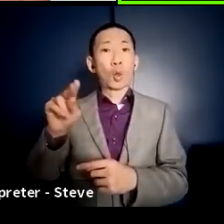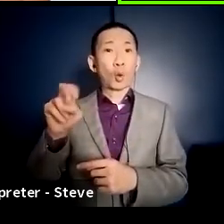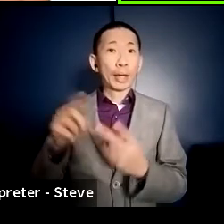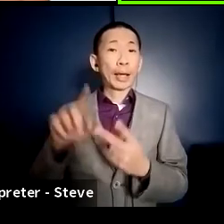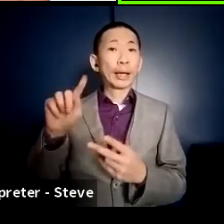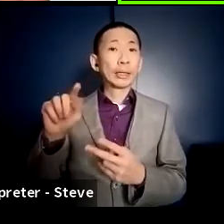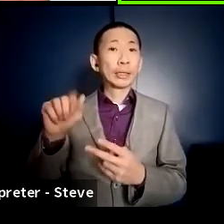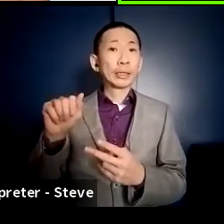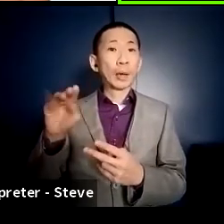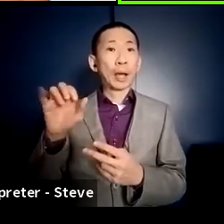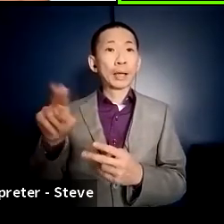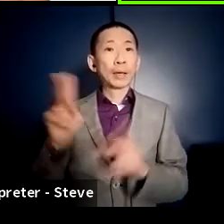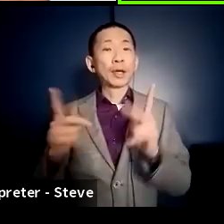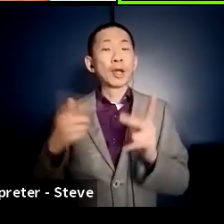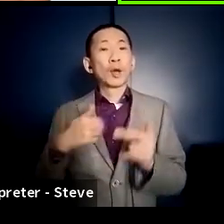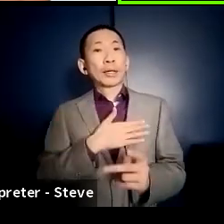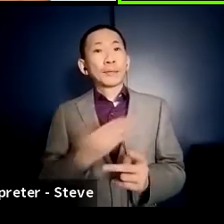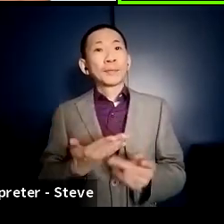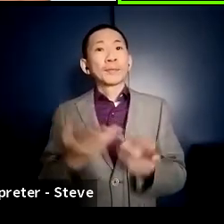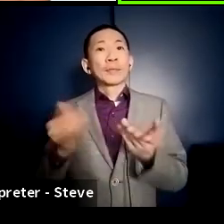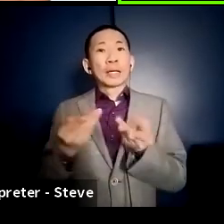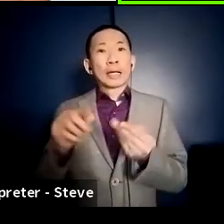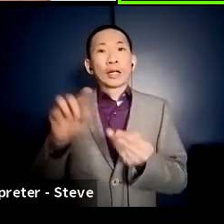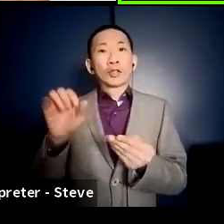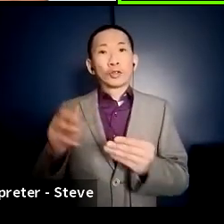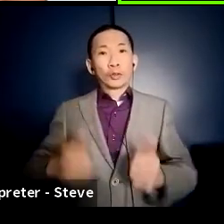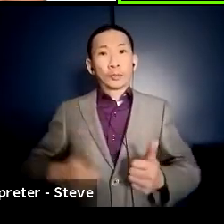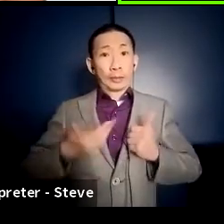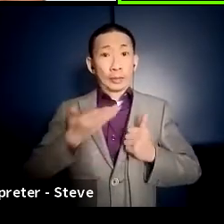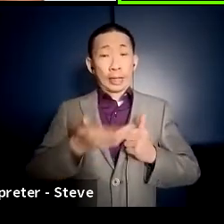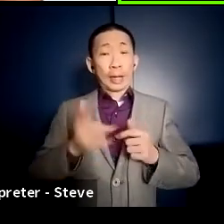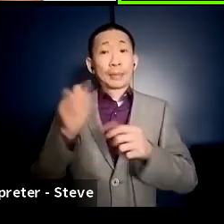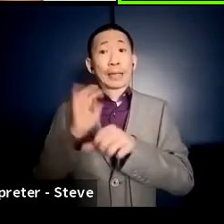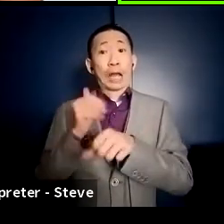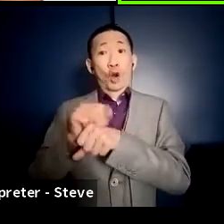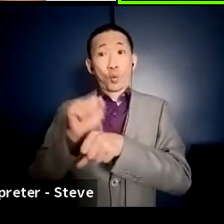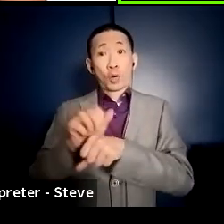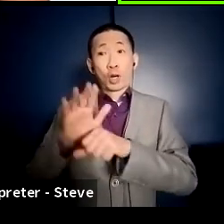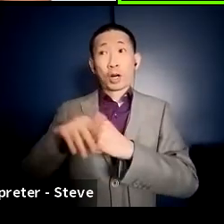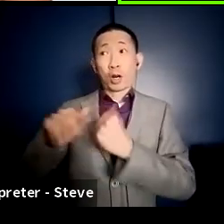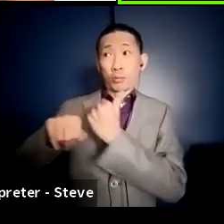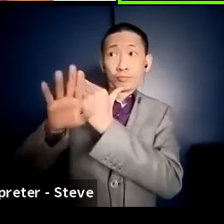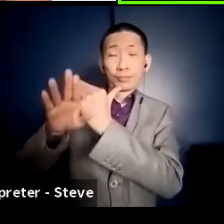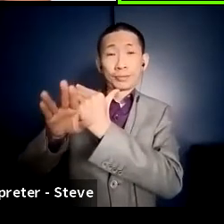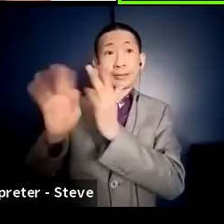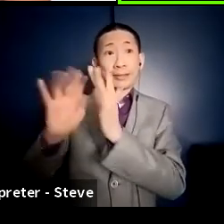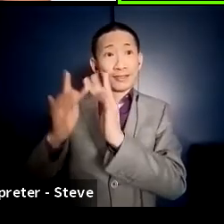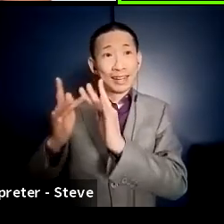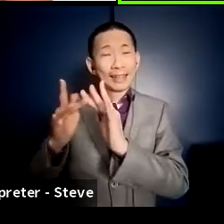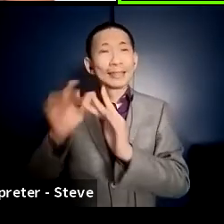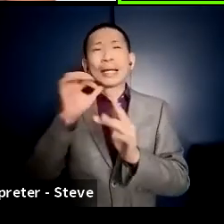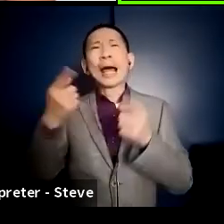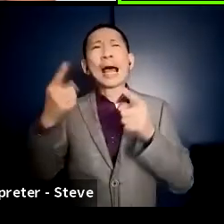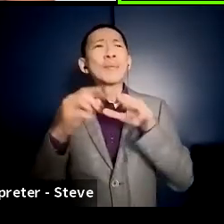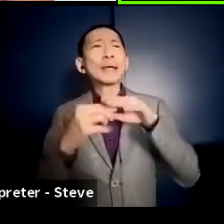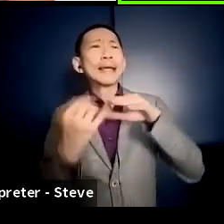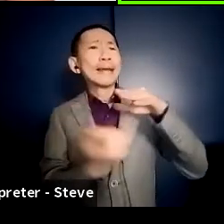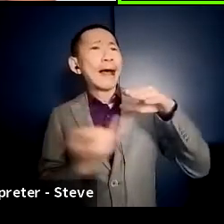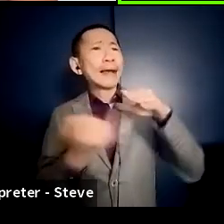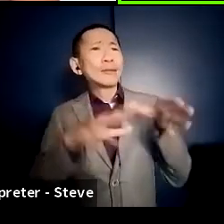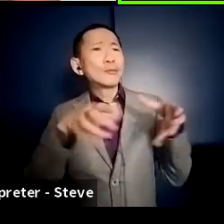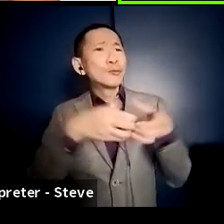We acknowledge the lands that Zoom resides on because the work that we create together on a digital platform does not exist in an ether or an imaginary